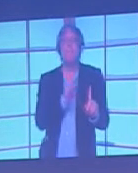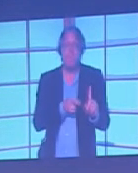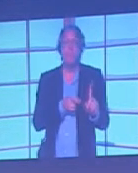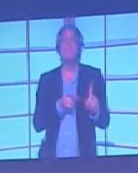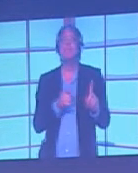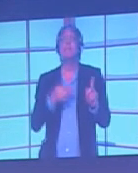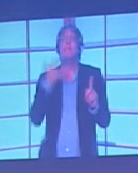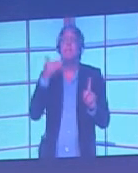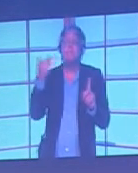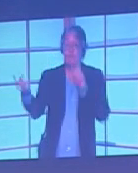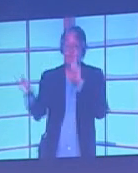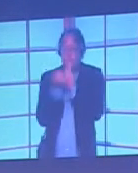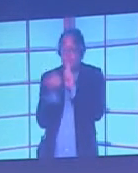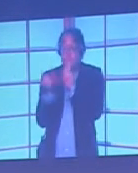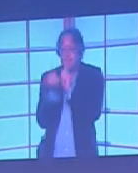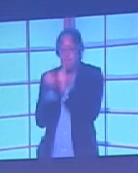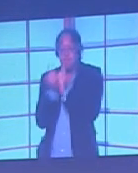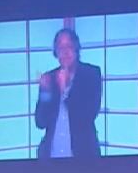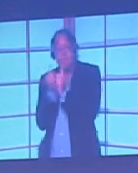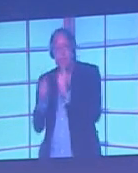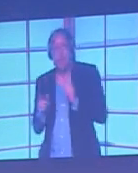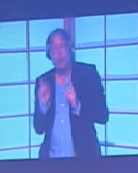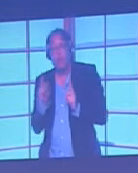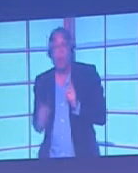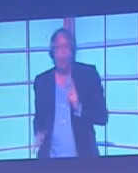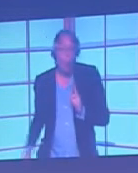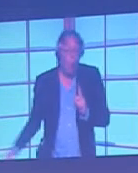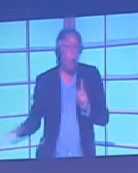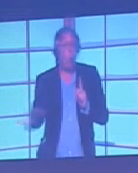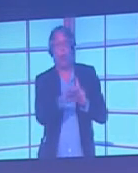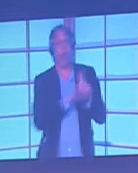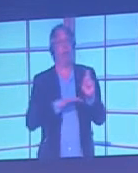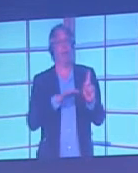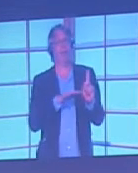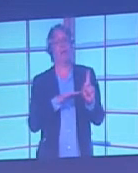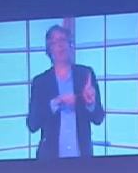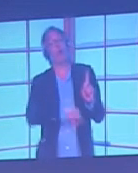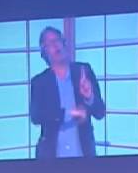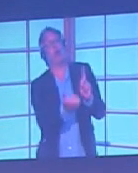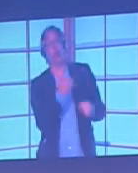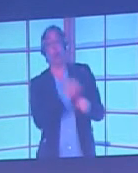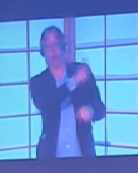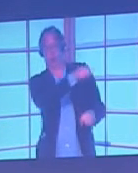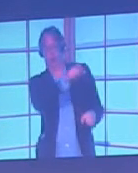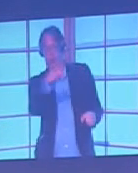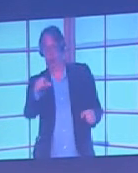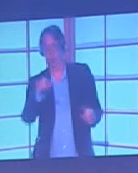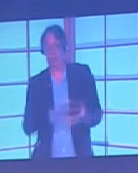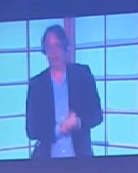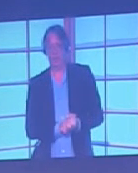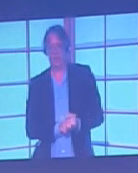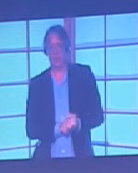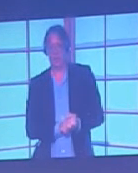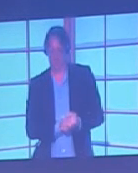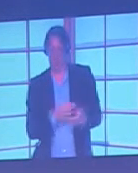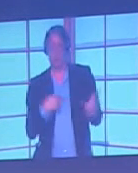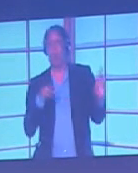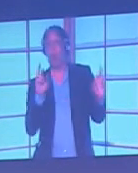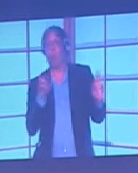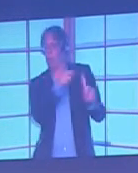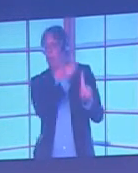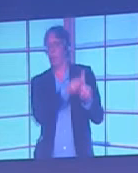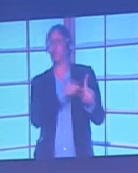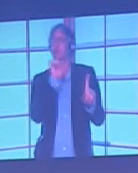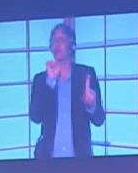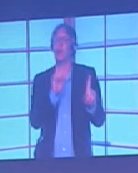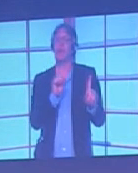the relevant personnel on all of the related matters. And we expect that that person will have the privilege to be able to speak with